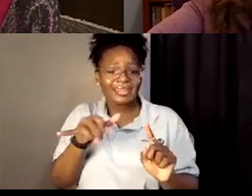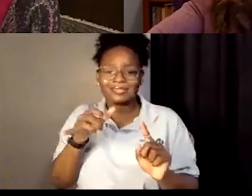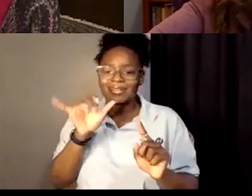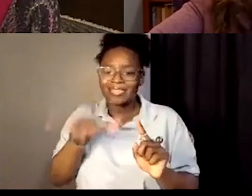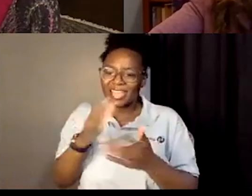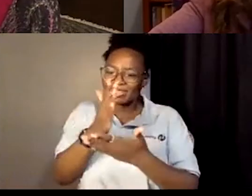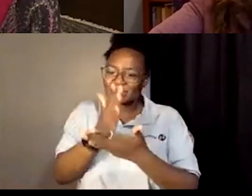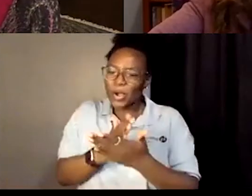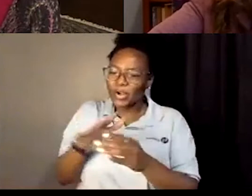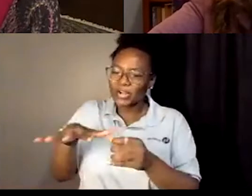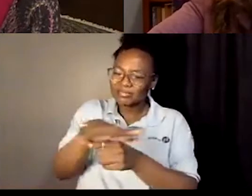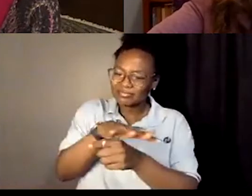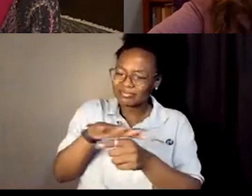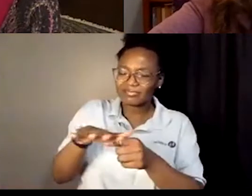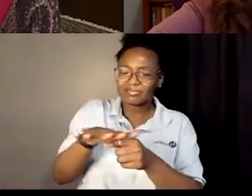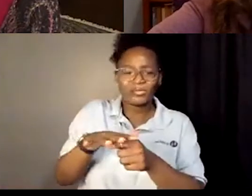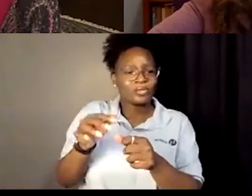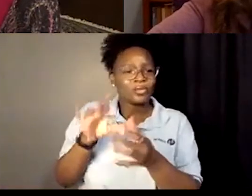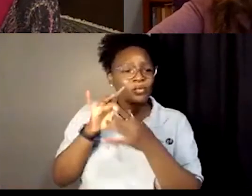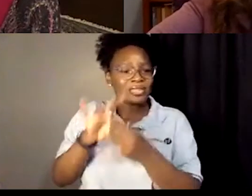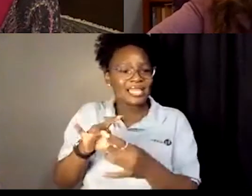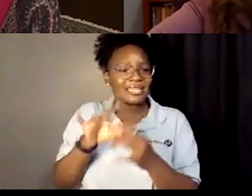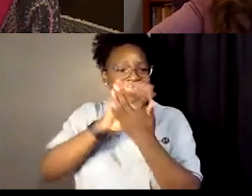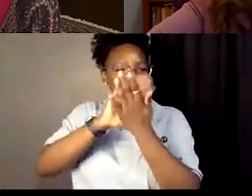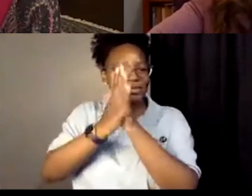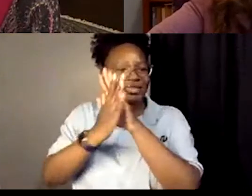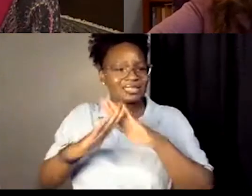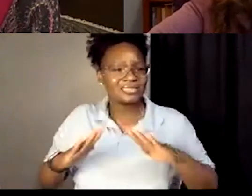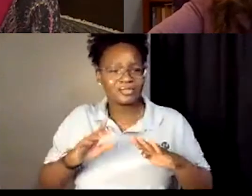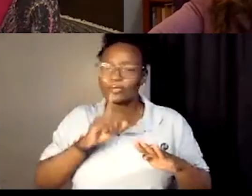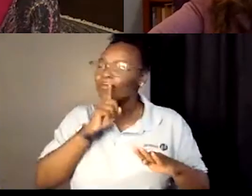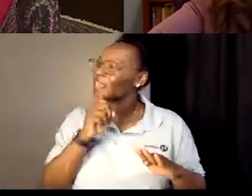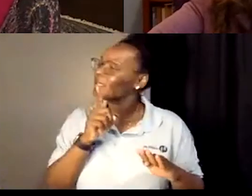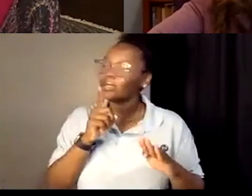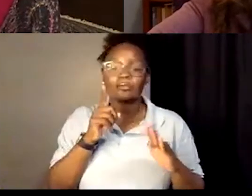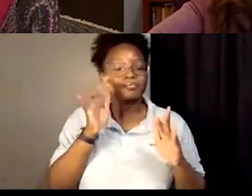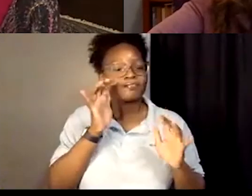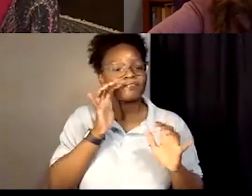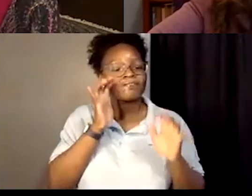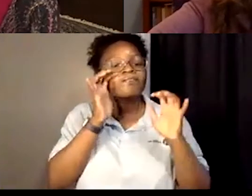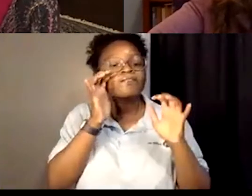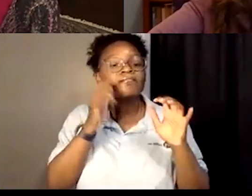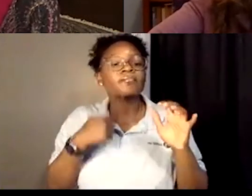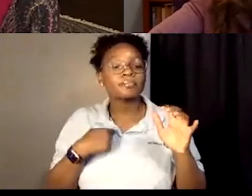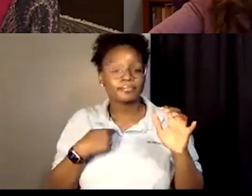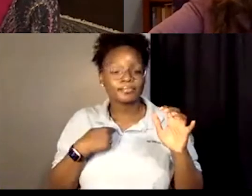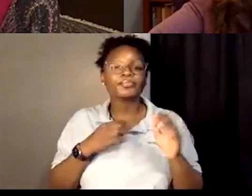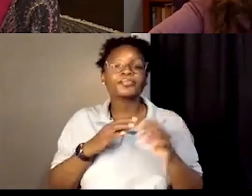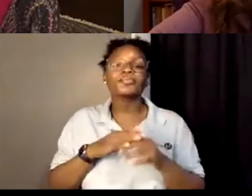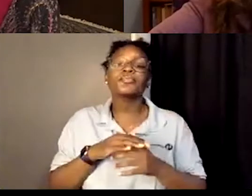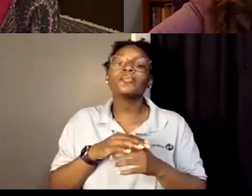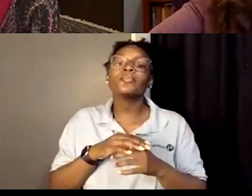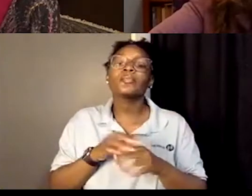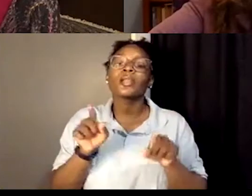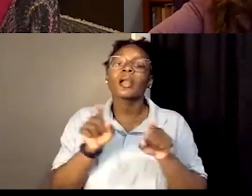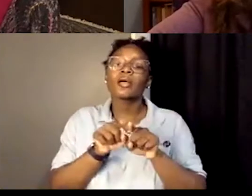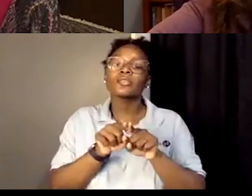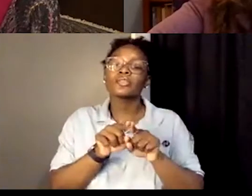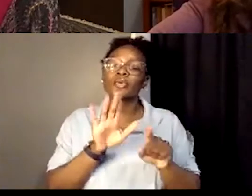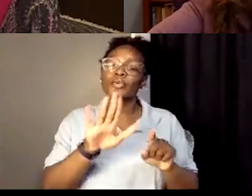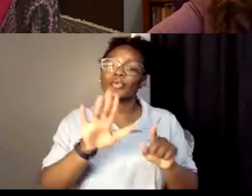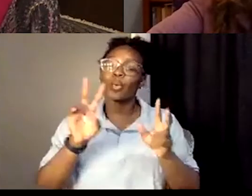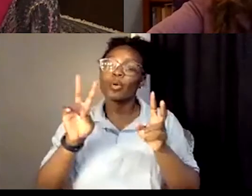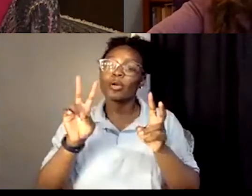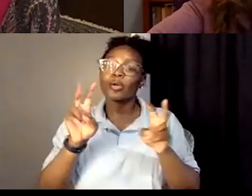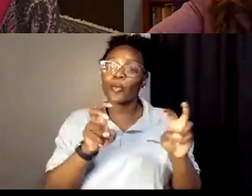tears. I also want to just highlight a quote that Cheryl, and you may have said it a million times, Cheryl, at this point, but